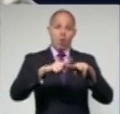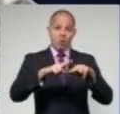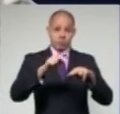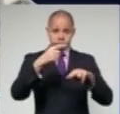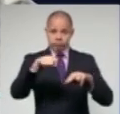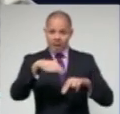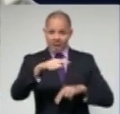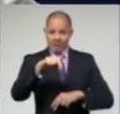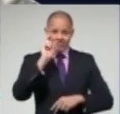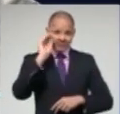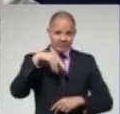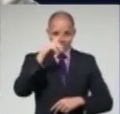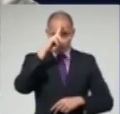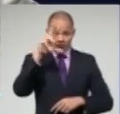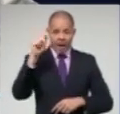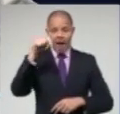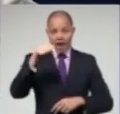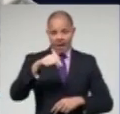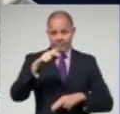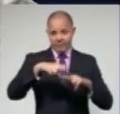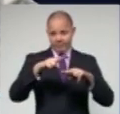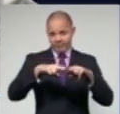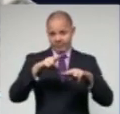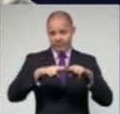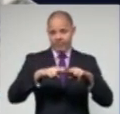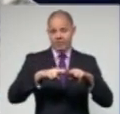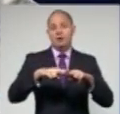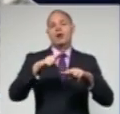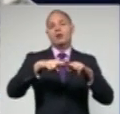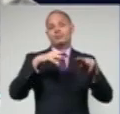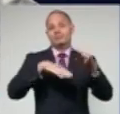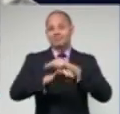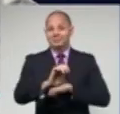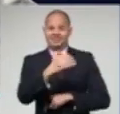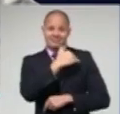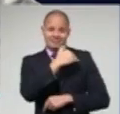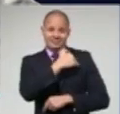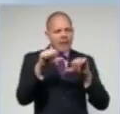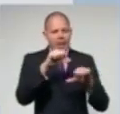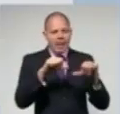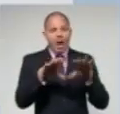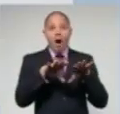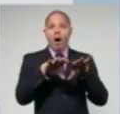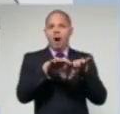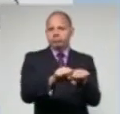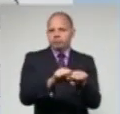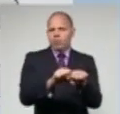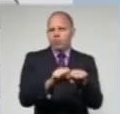de Ávila's laboratories. As a result of the analysis and processing of these